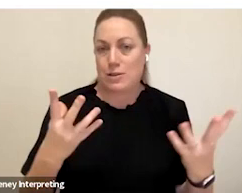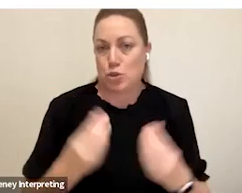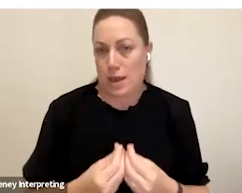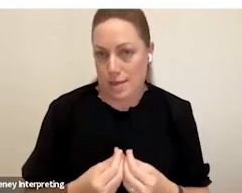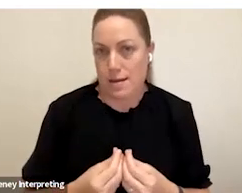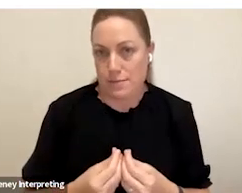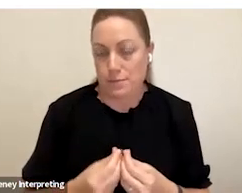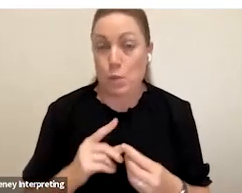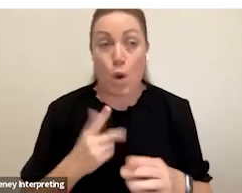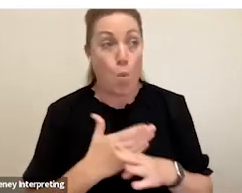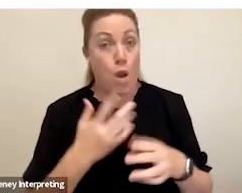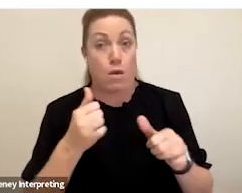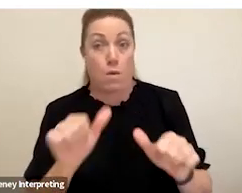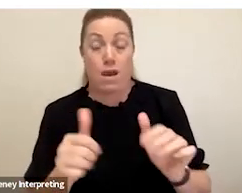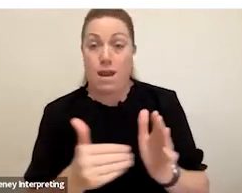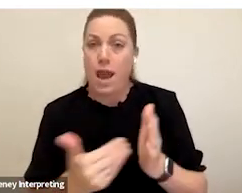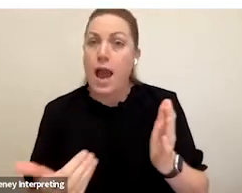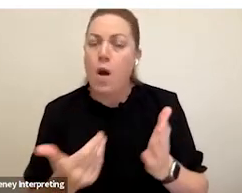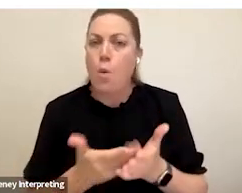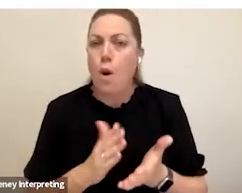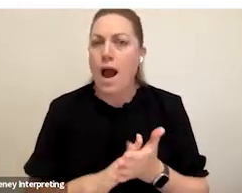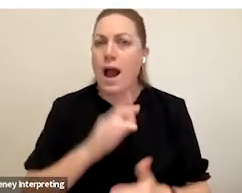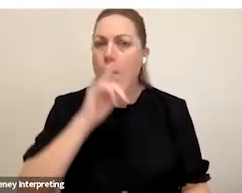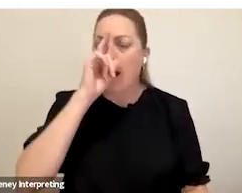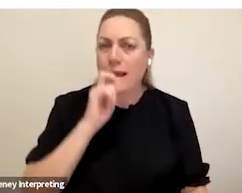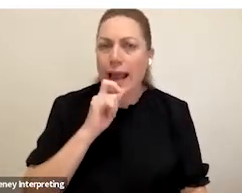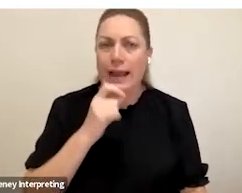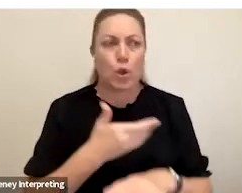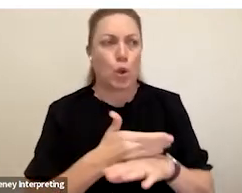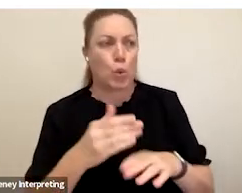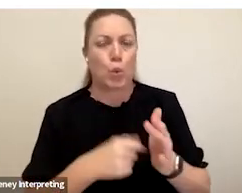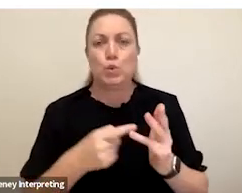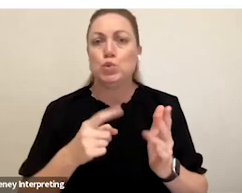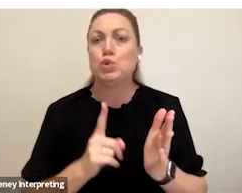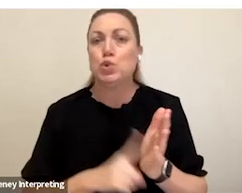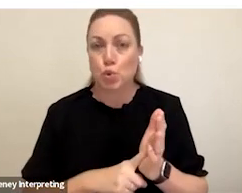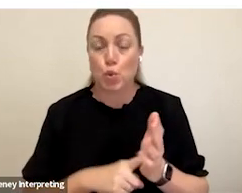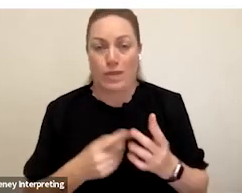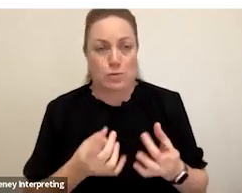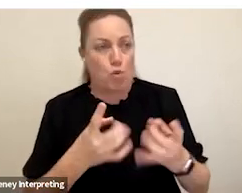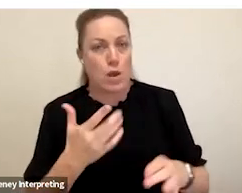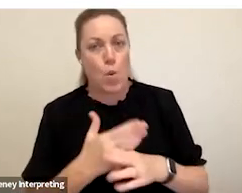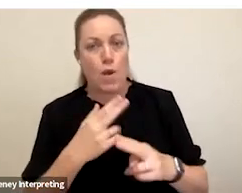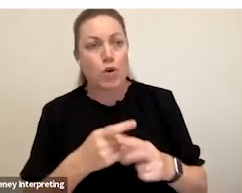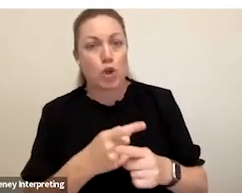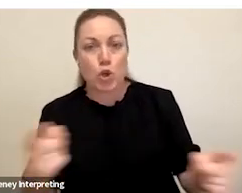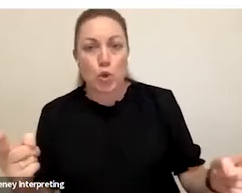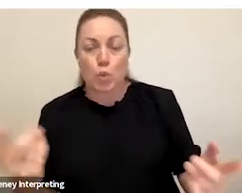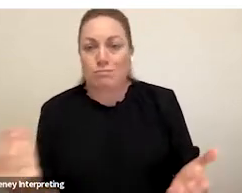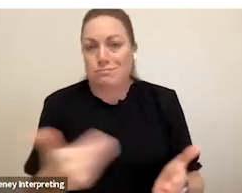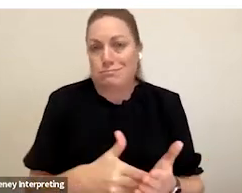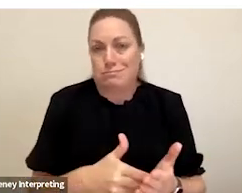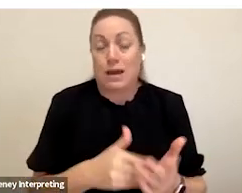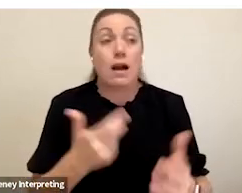like, what works really well now? And how can we embed new tools into what's already working for you? What could work well in